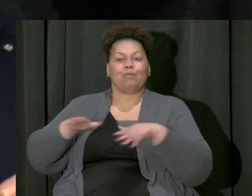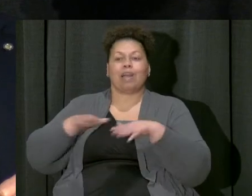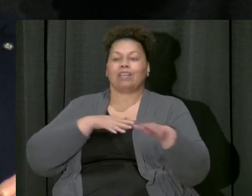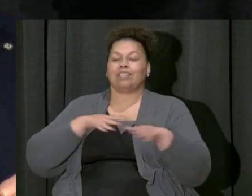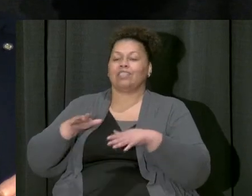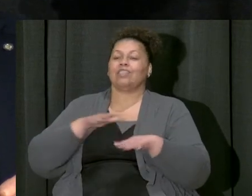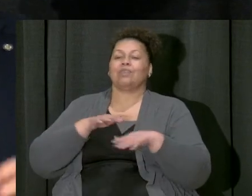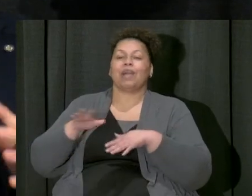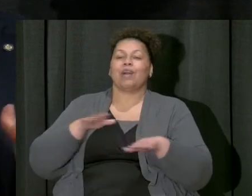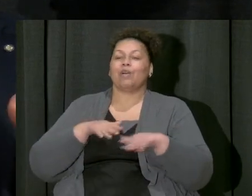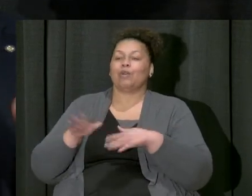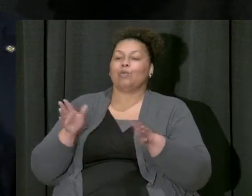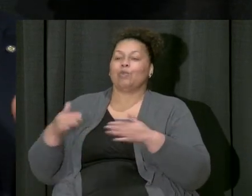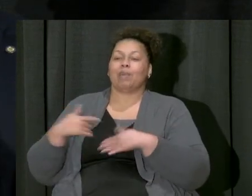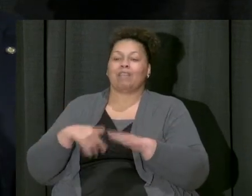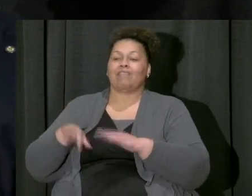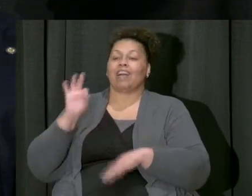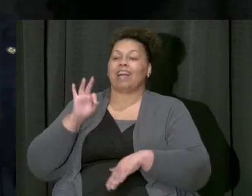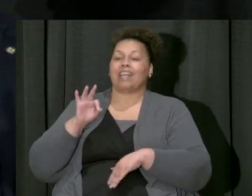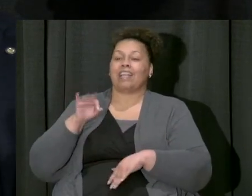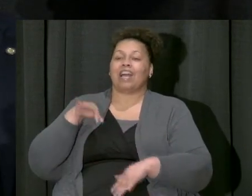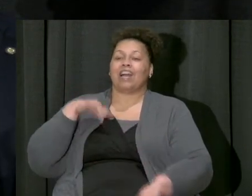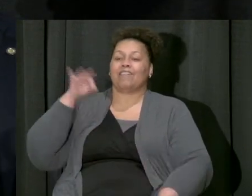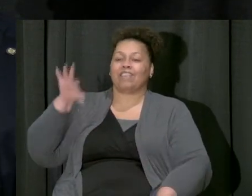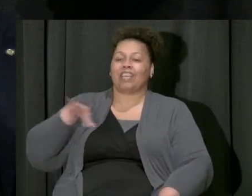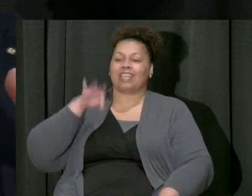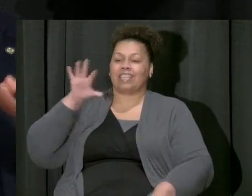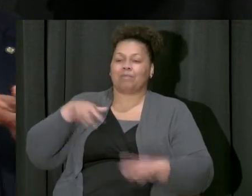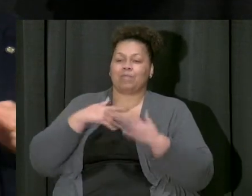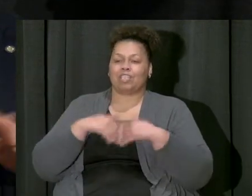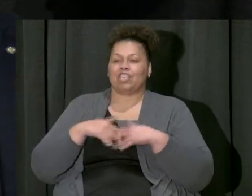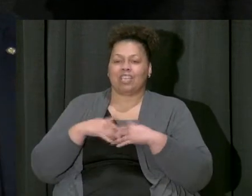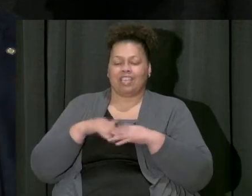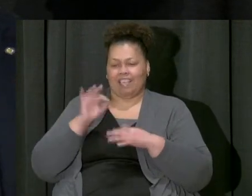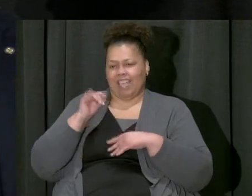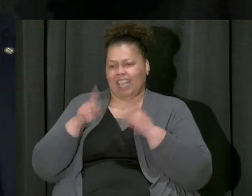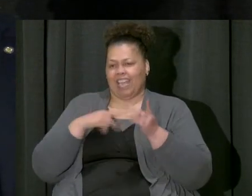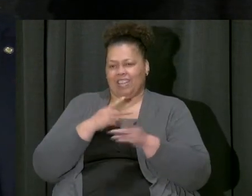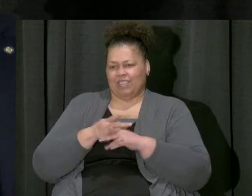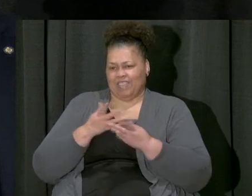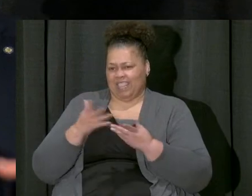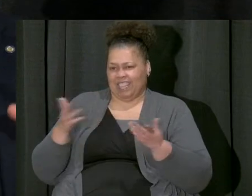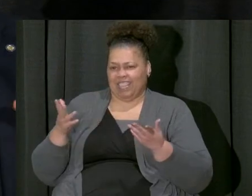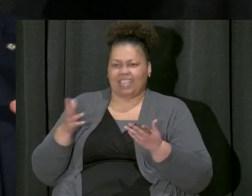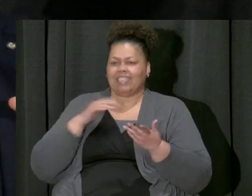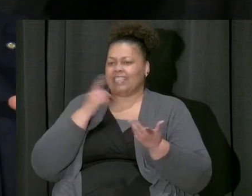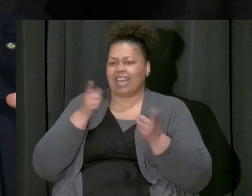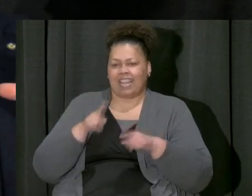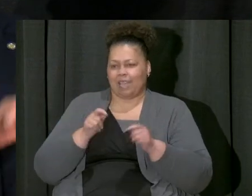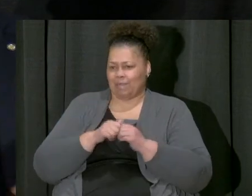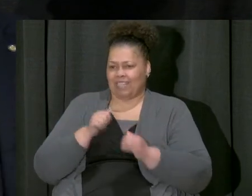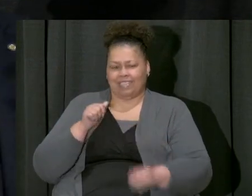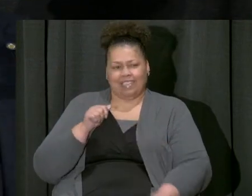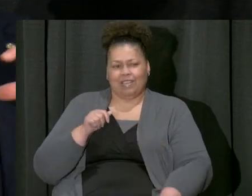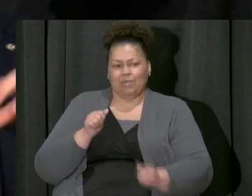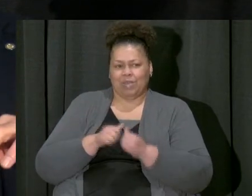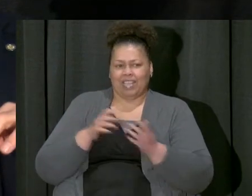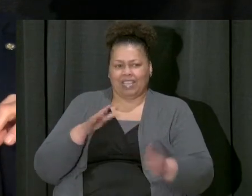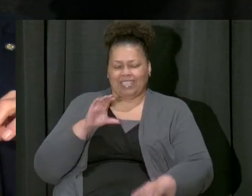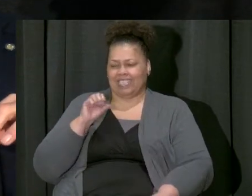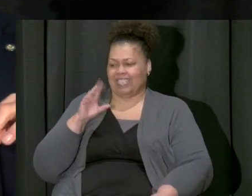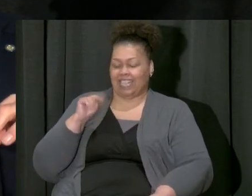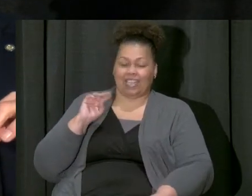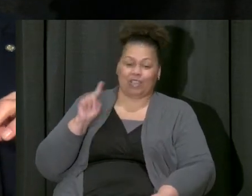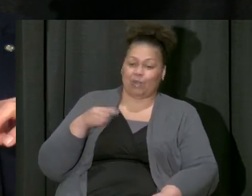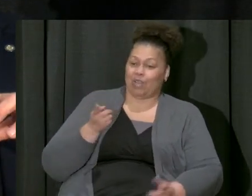closed. You know, that kind of stuff doesn't happen at at any other kind of virtual event. And it only happens at